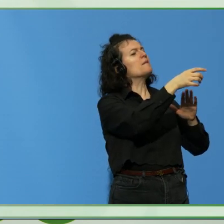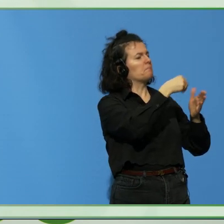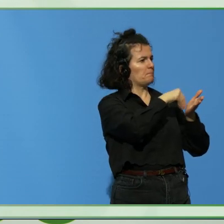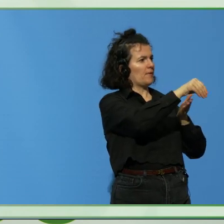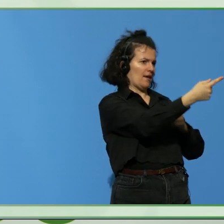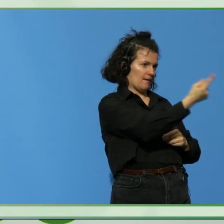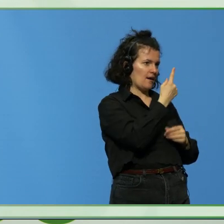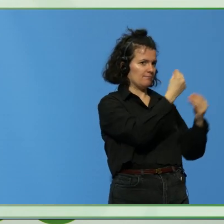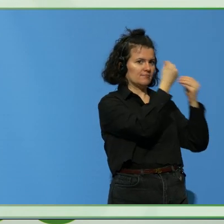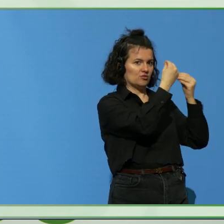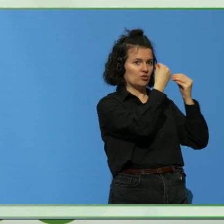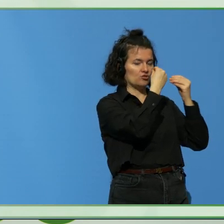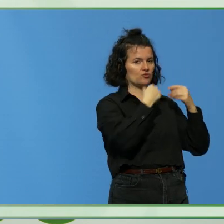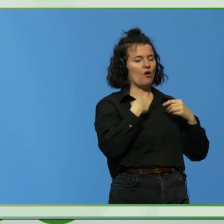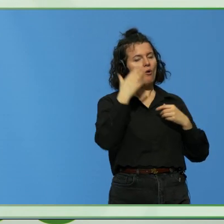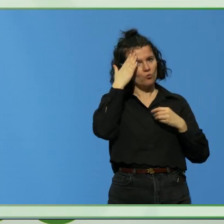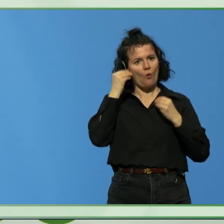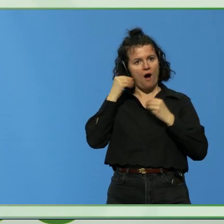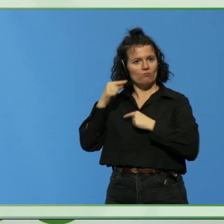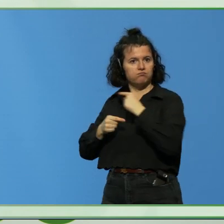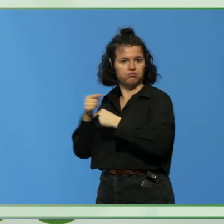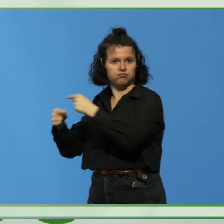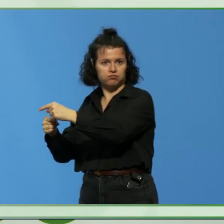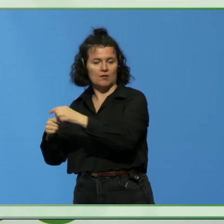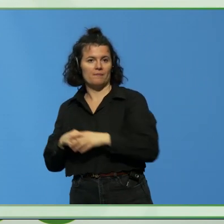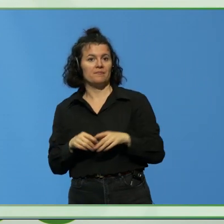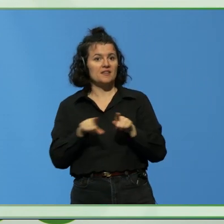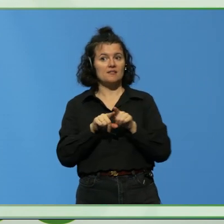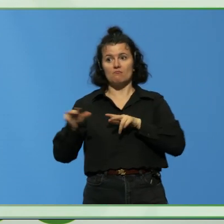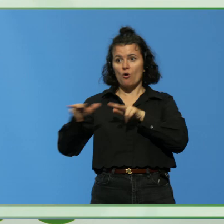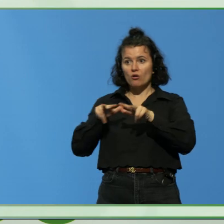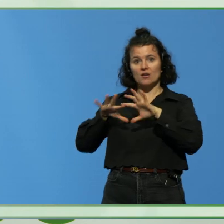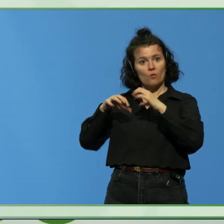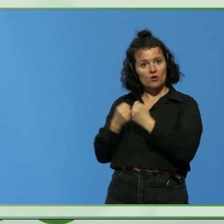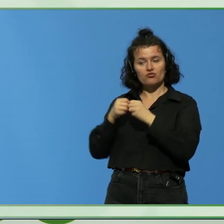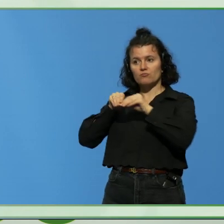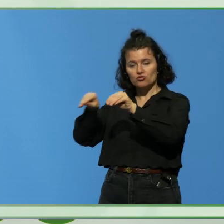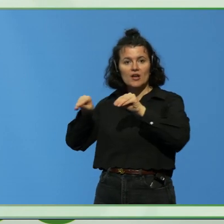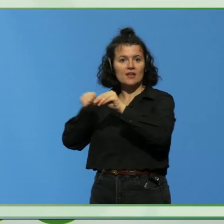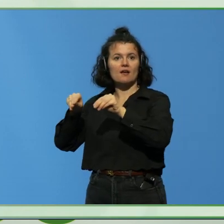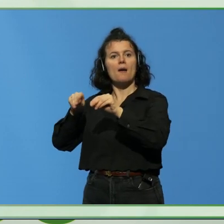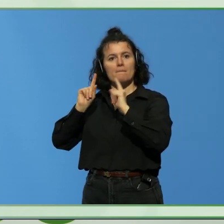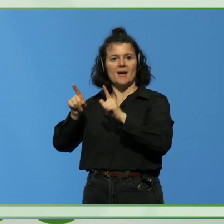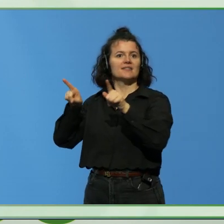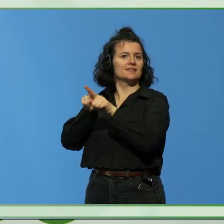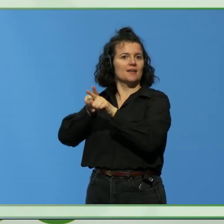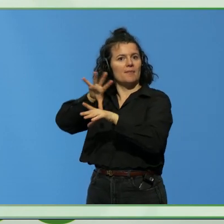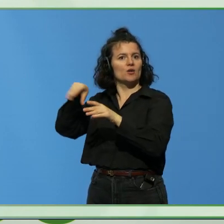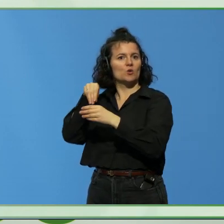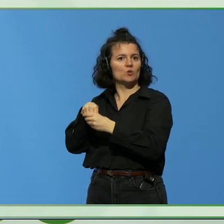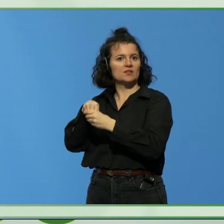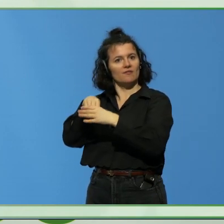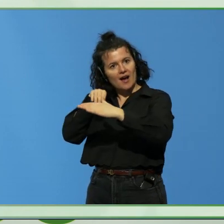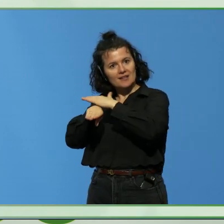part also was pivotal for us. How are we going to make sure that our events are accessible and inclusive? And suddenly we found at SeedStars that we